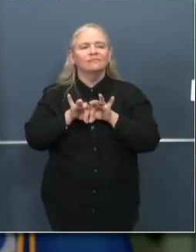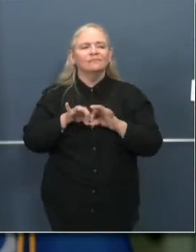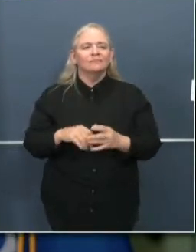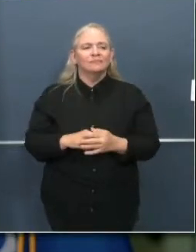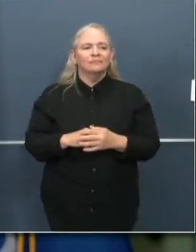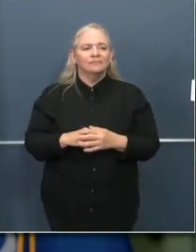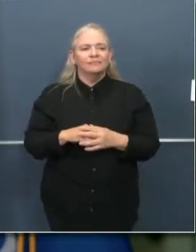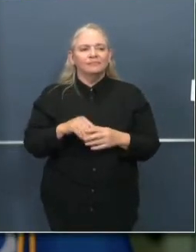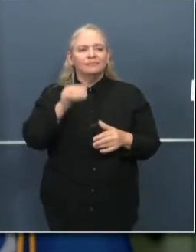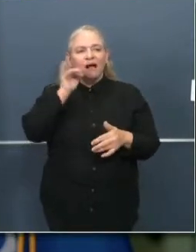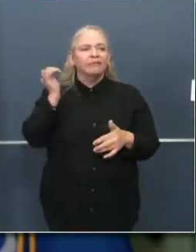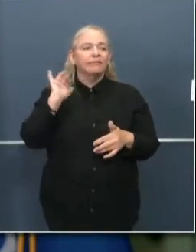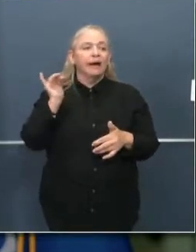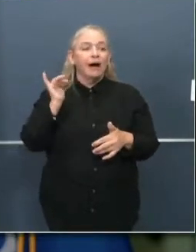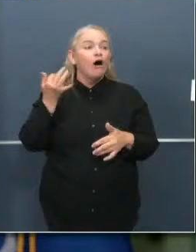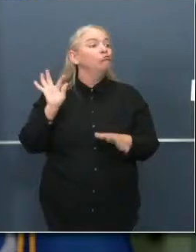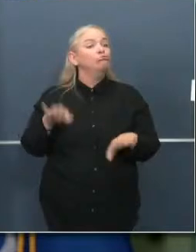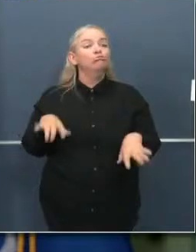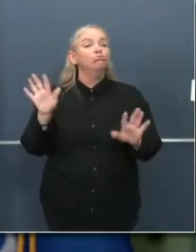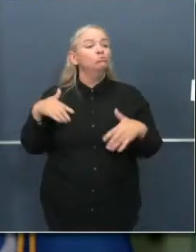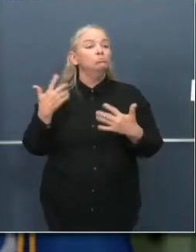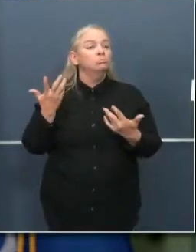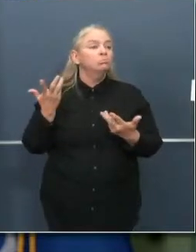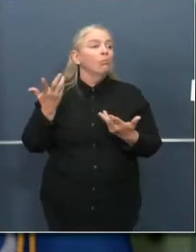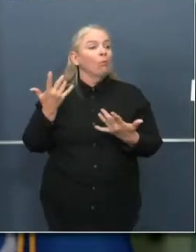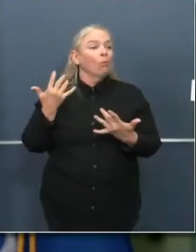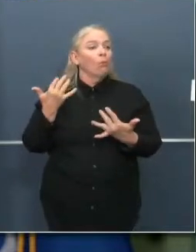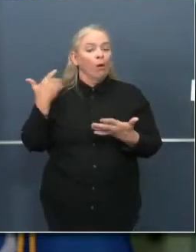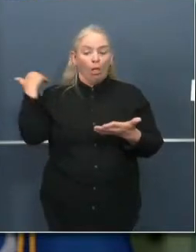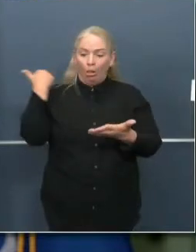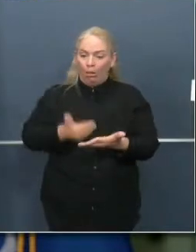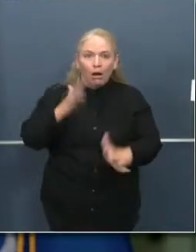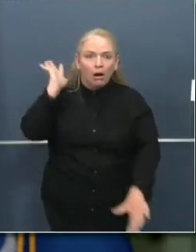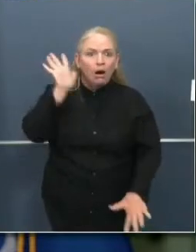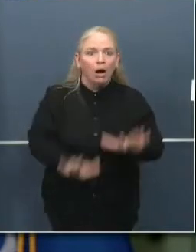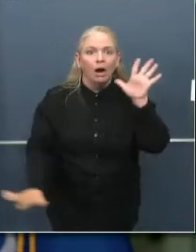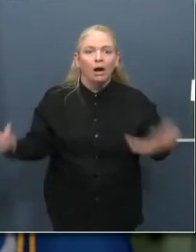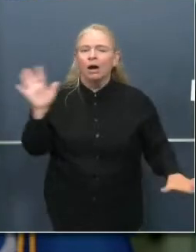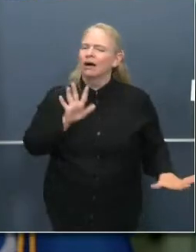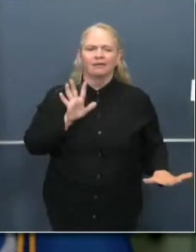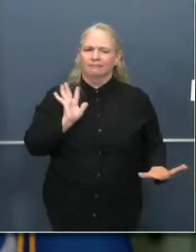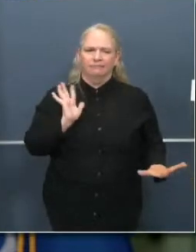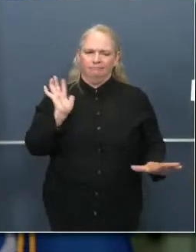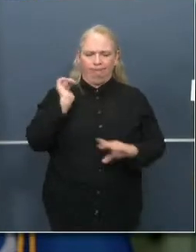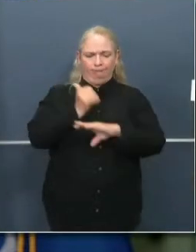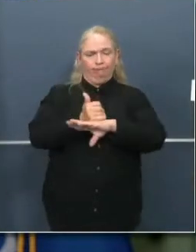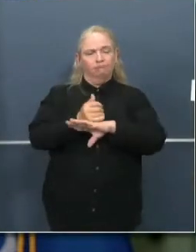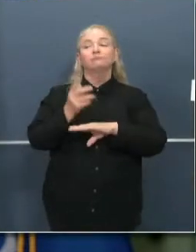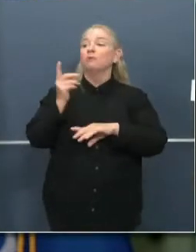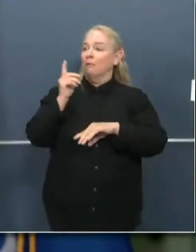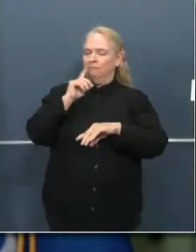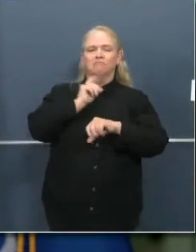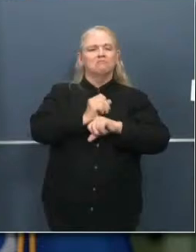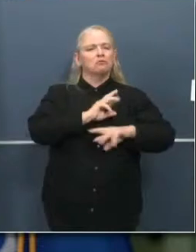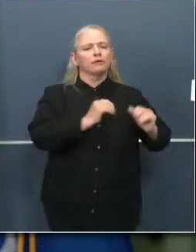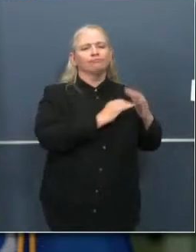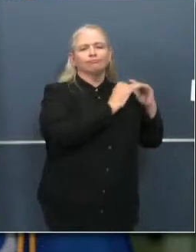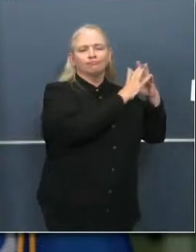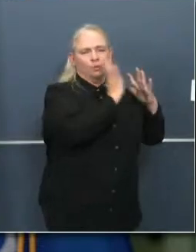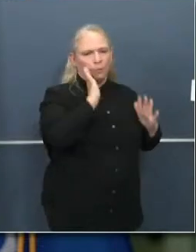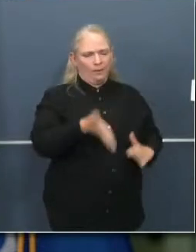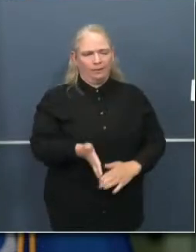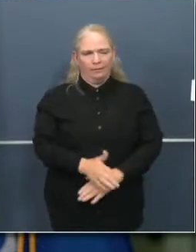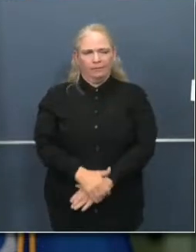Pho, Voice of OC. Hi, Governor. Thank you for taking my question. You've noted that the state is taking ramped